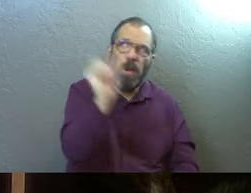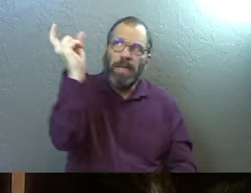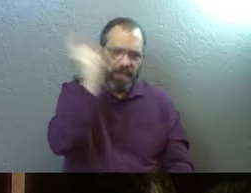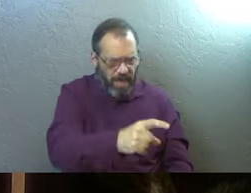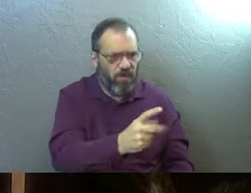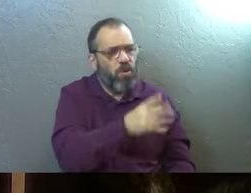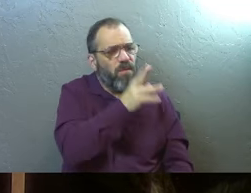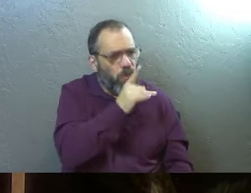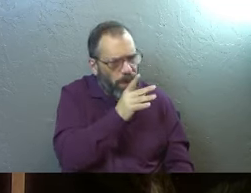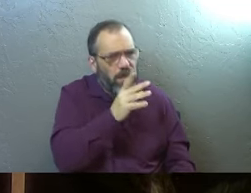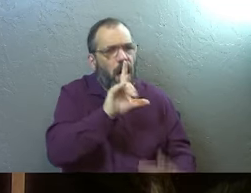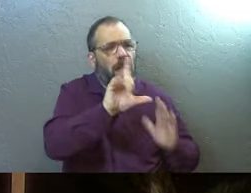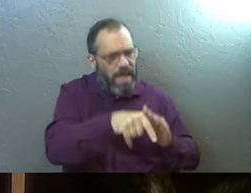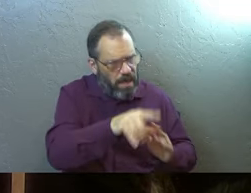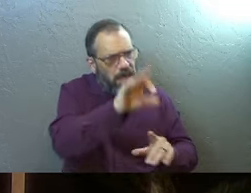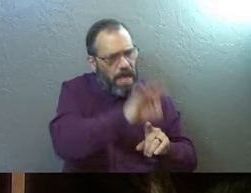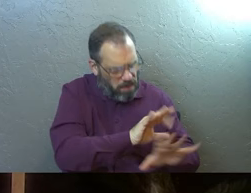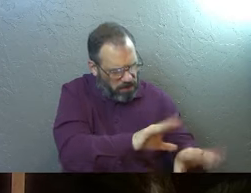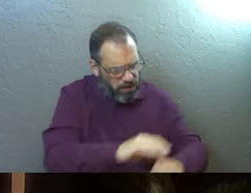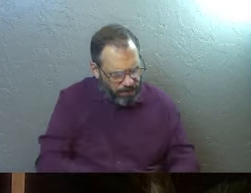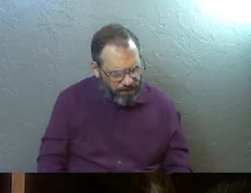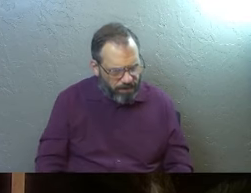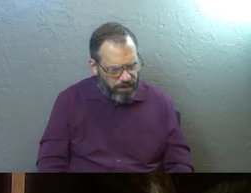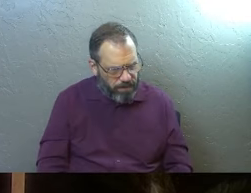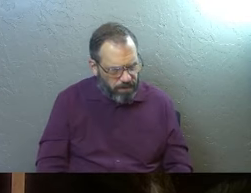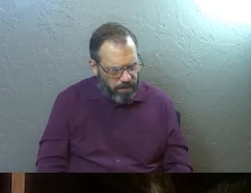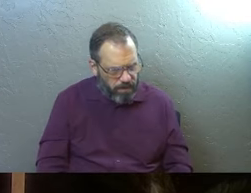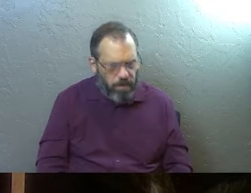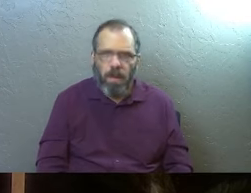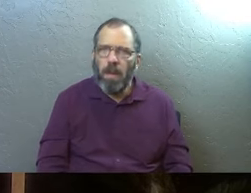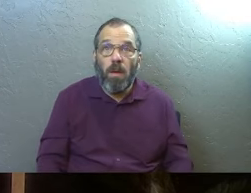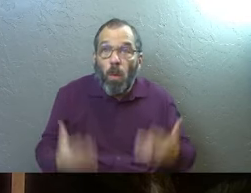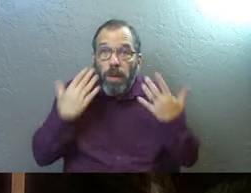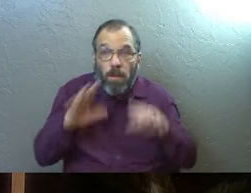going to give you your voice back after 9 months. What in the world's going on there? Again, we don't know.